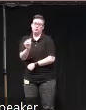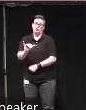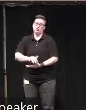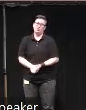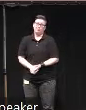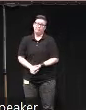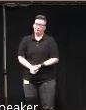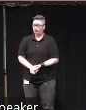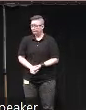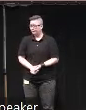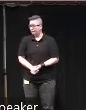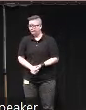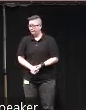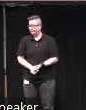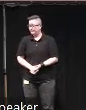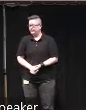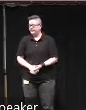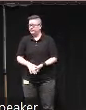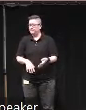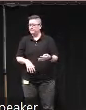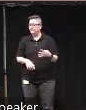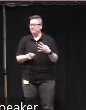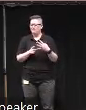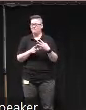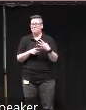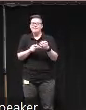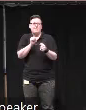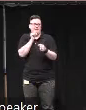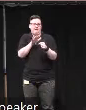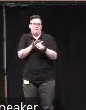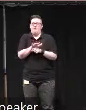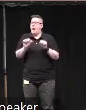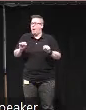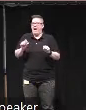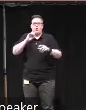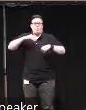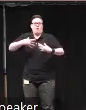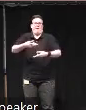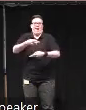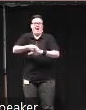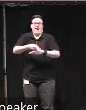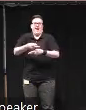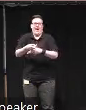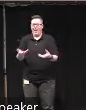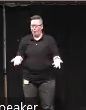well. And then there is this insufficient capacity to provide care as